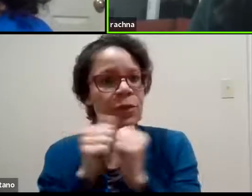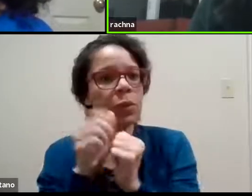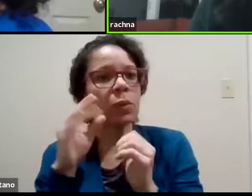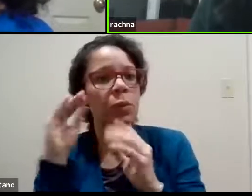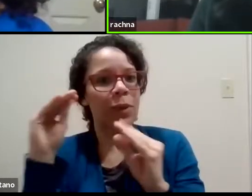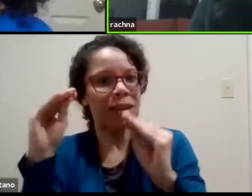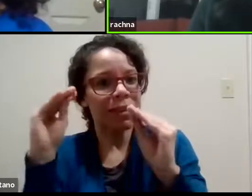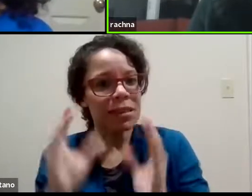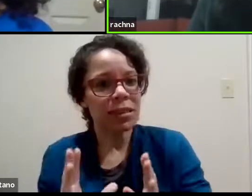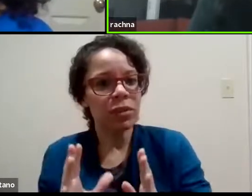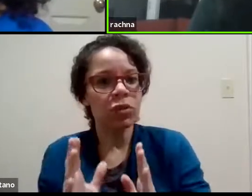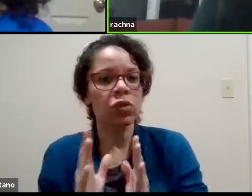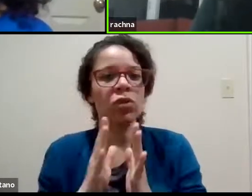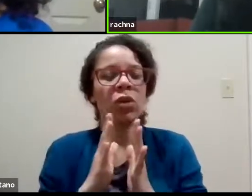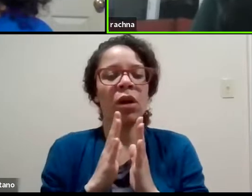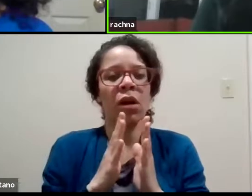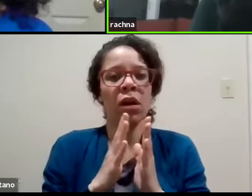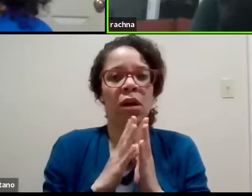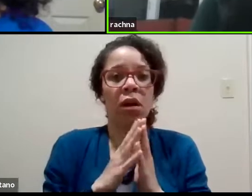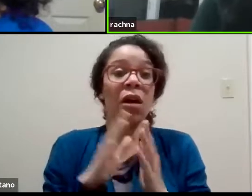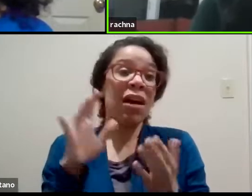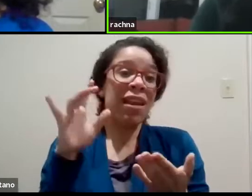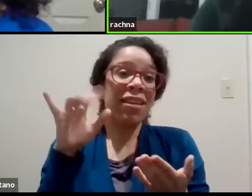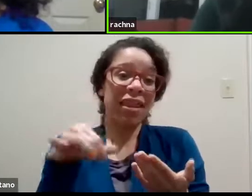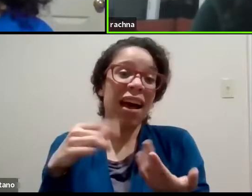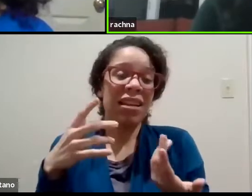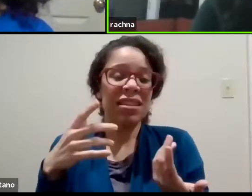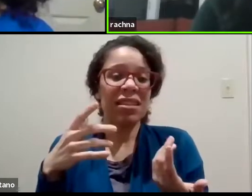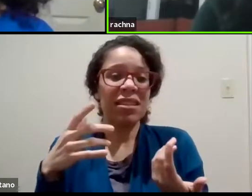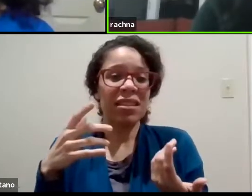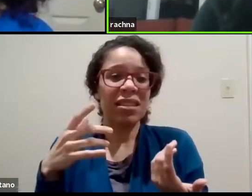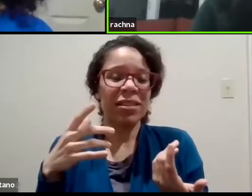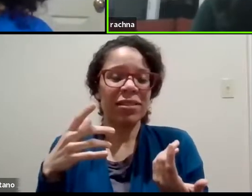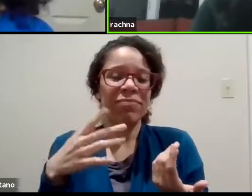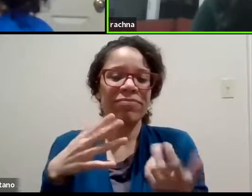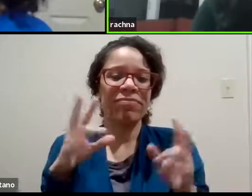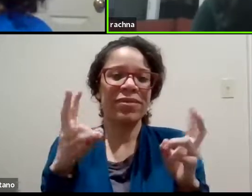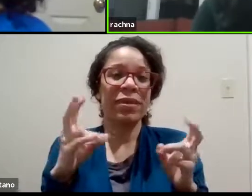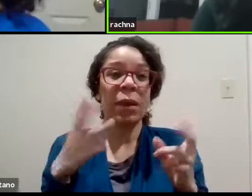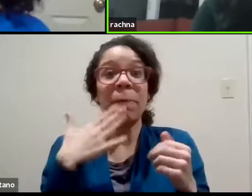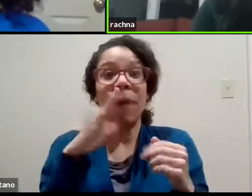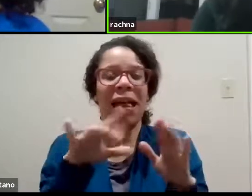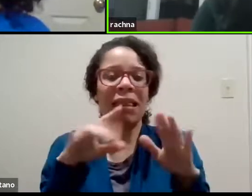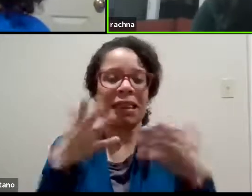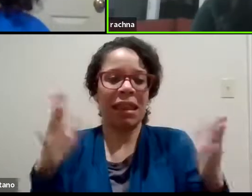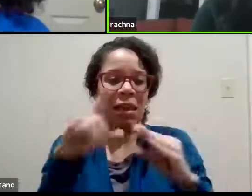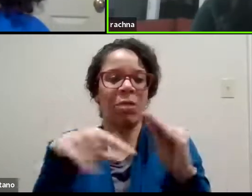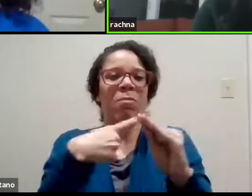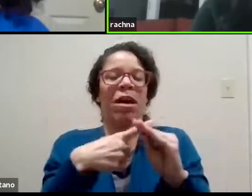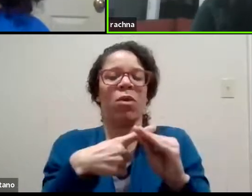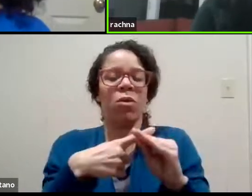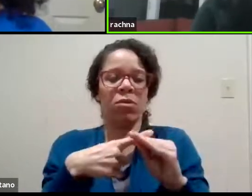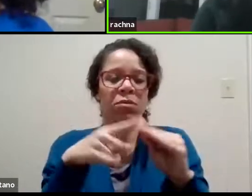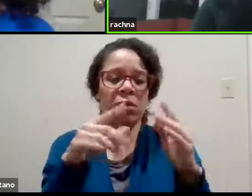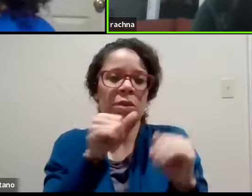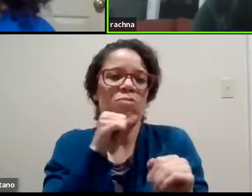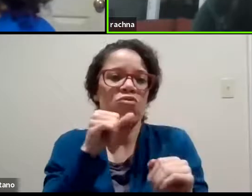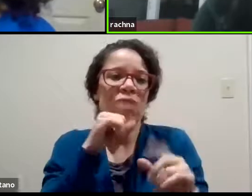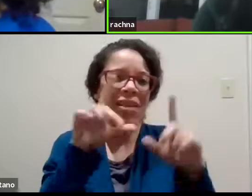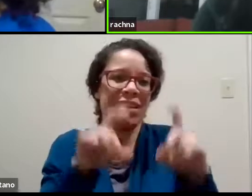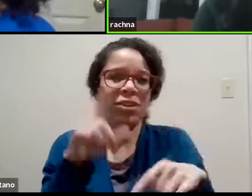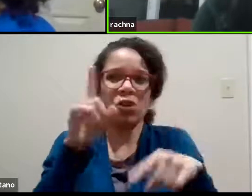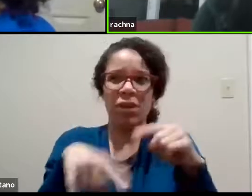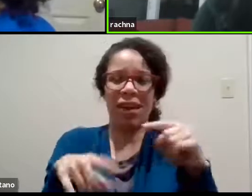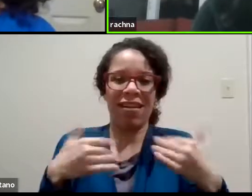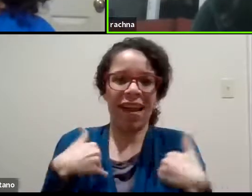And that is a negative of private testing, that you're not getting the classroom behavioral observation, which I think is